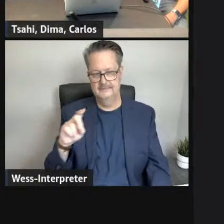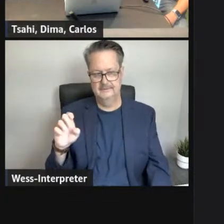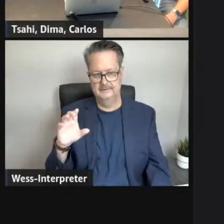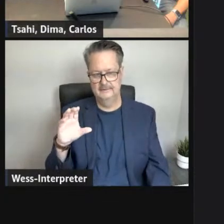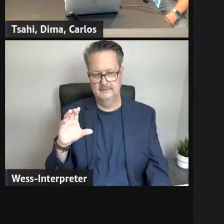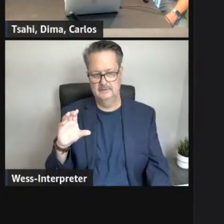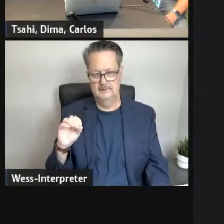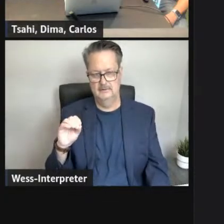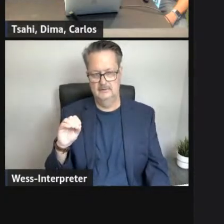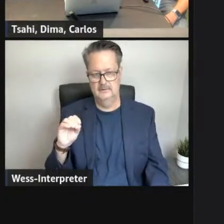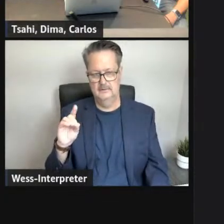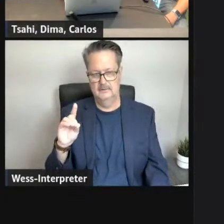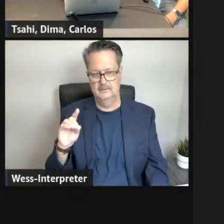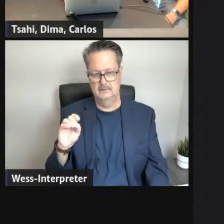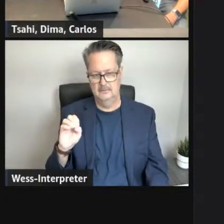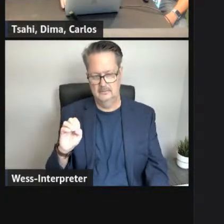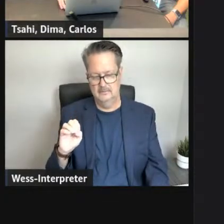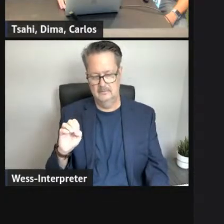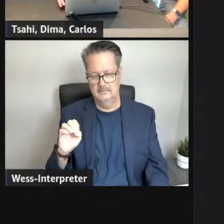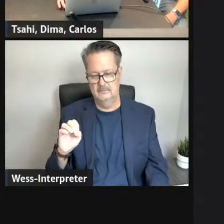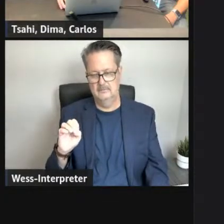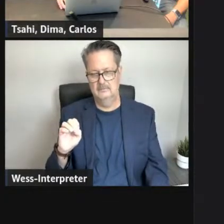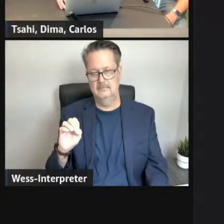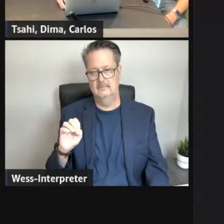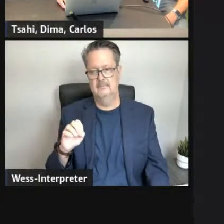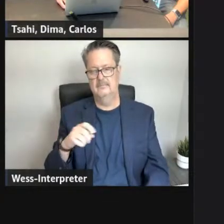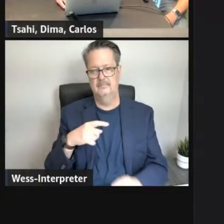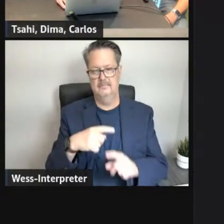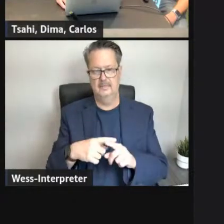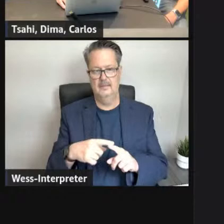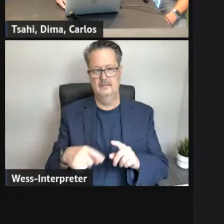Base 64 minus D.